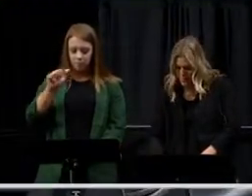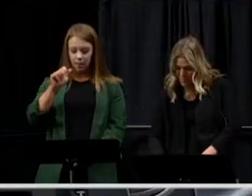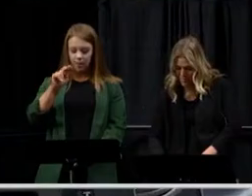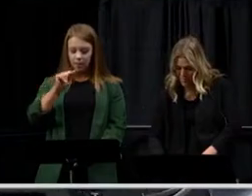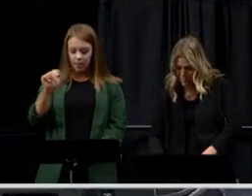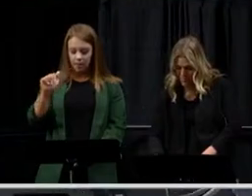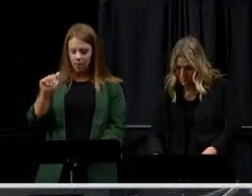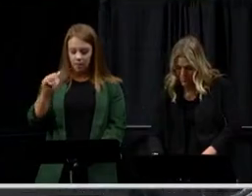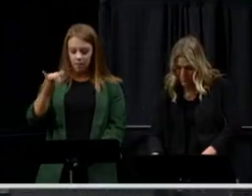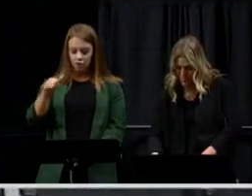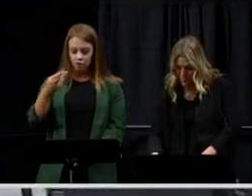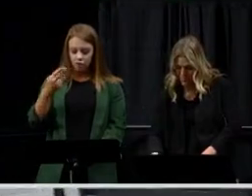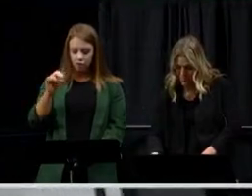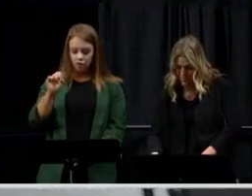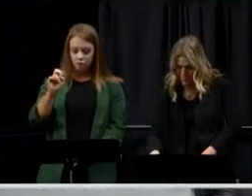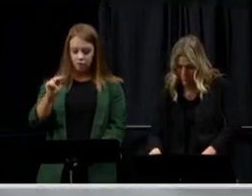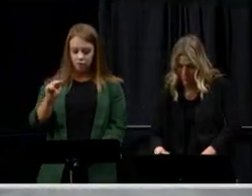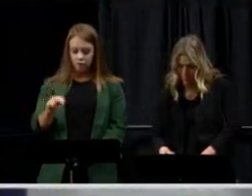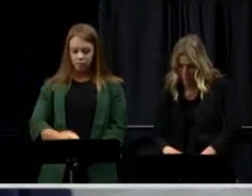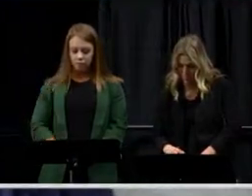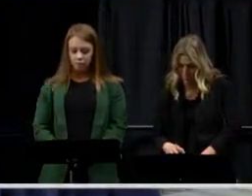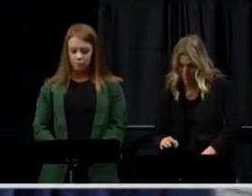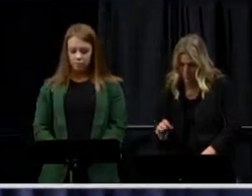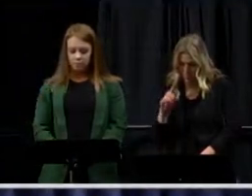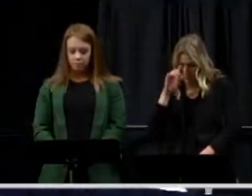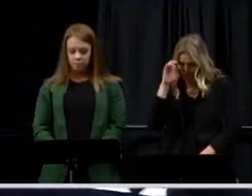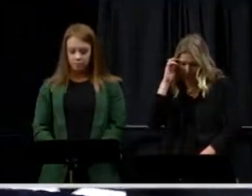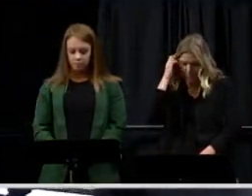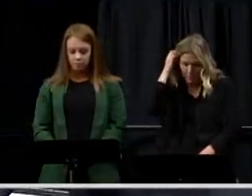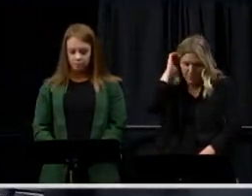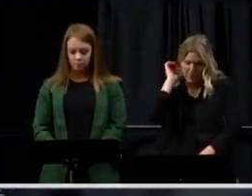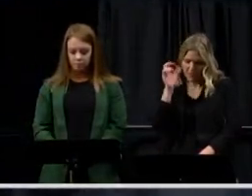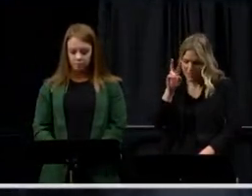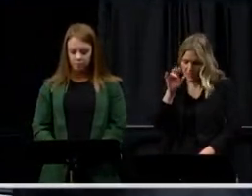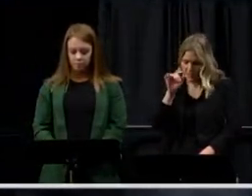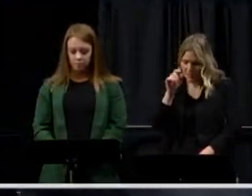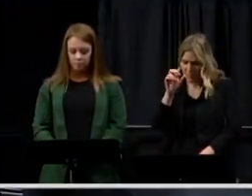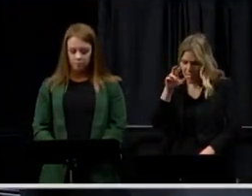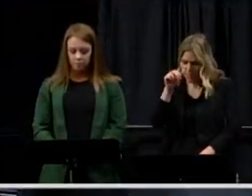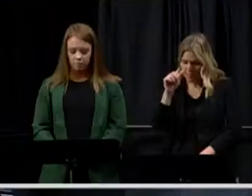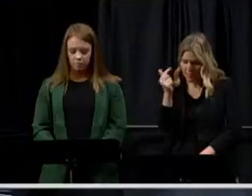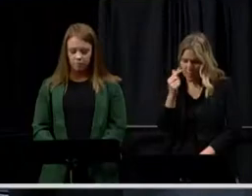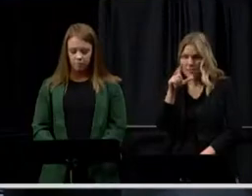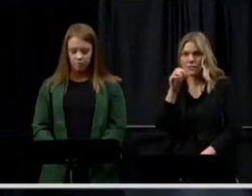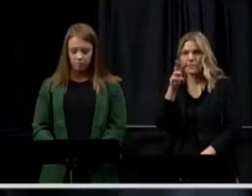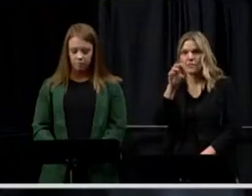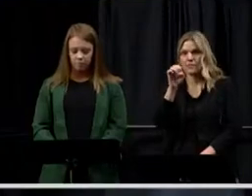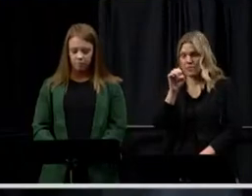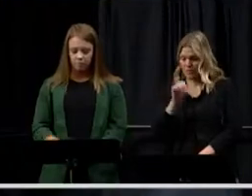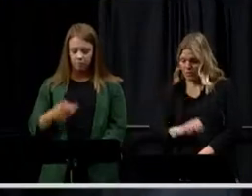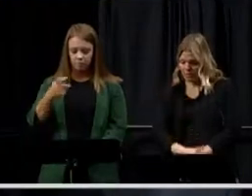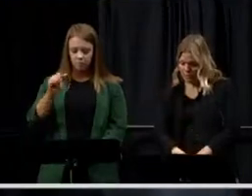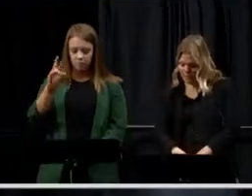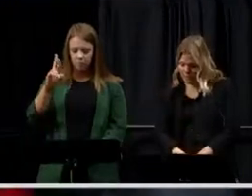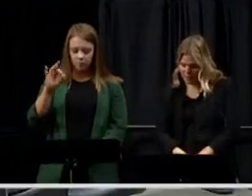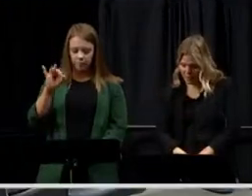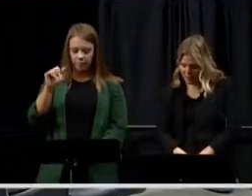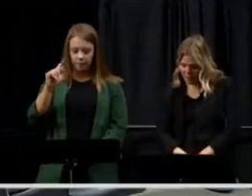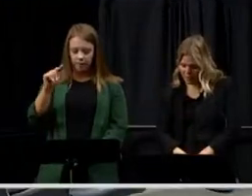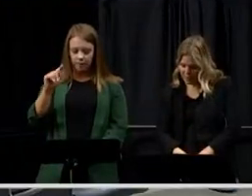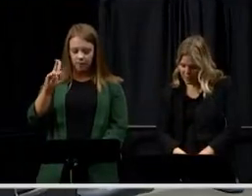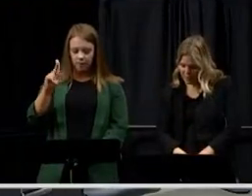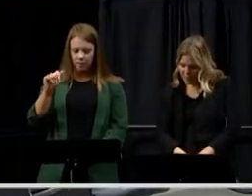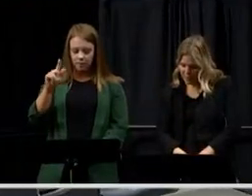Mayanna Mary Elizabeth Johnson. Victoria Grace Lowe. Parfait